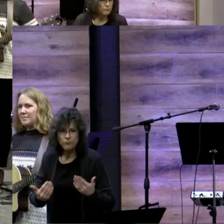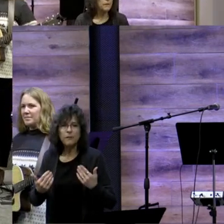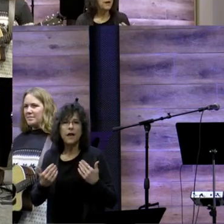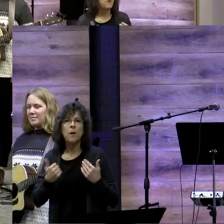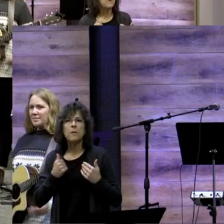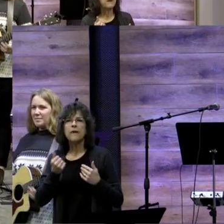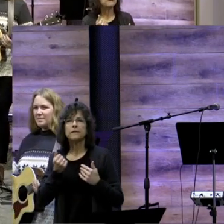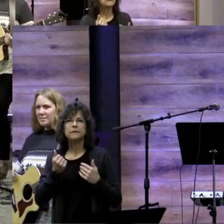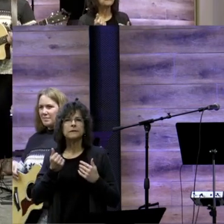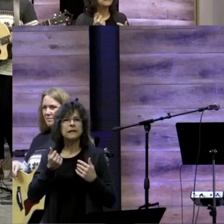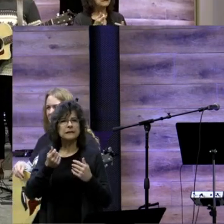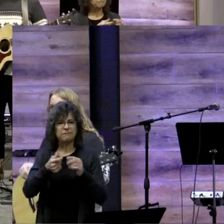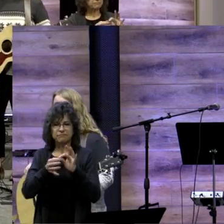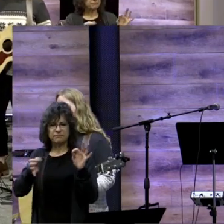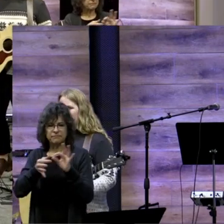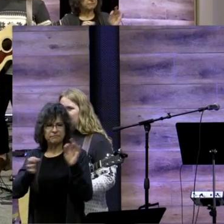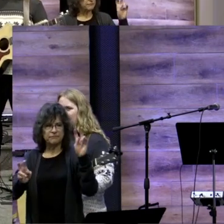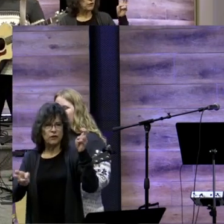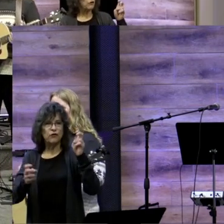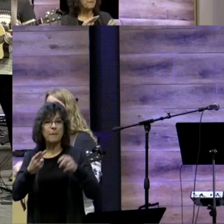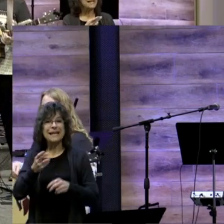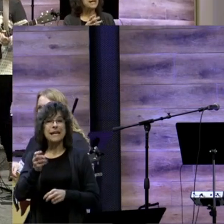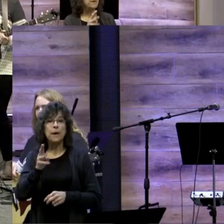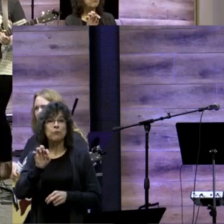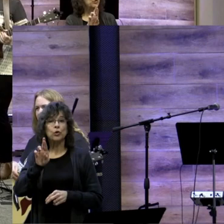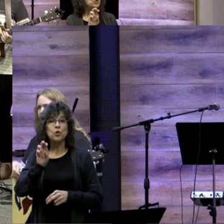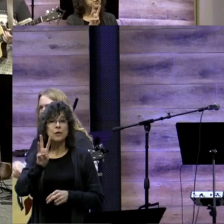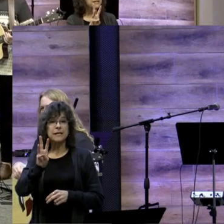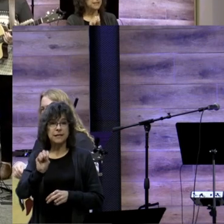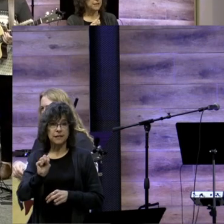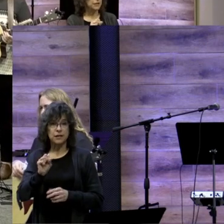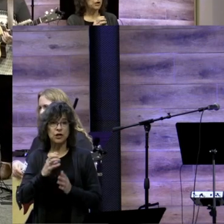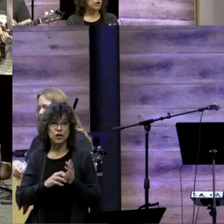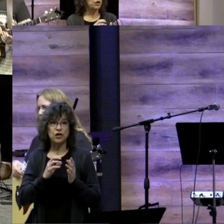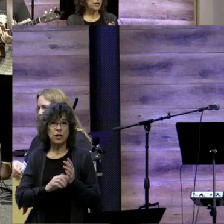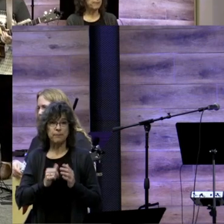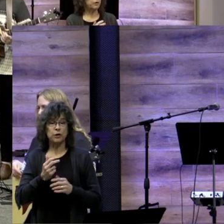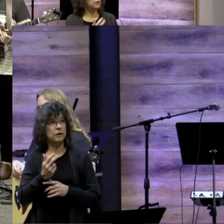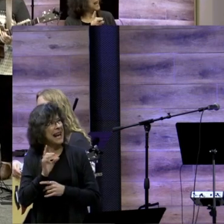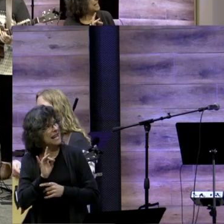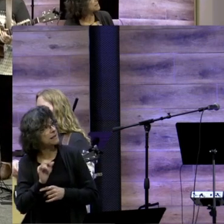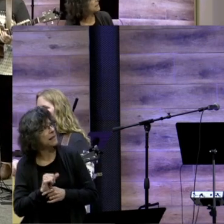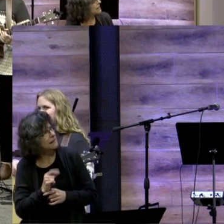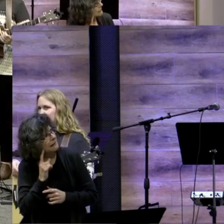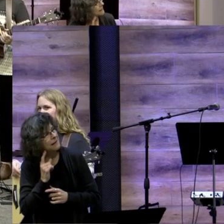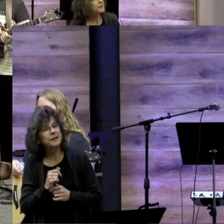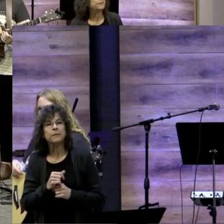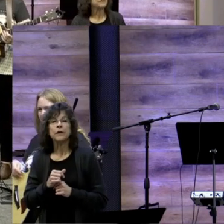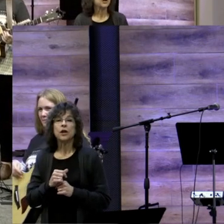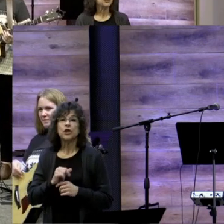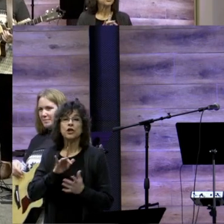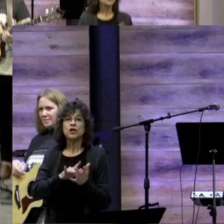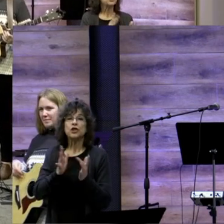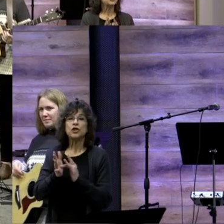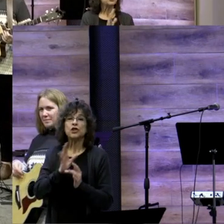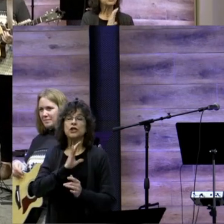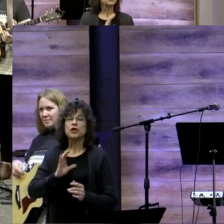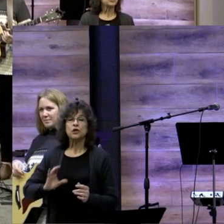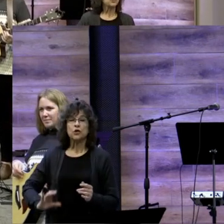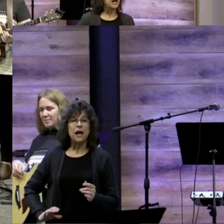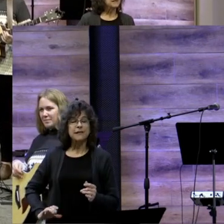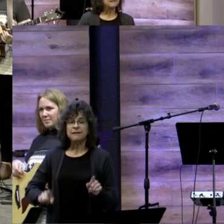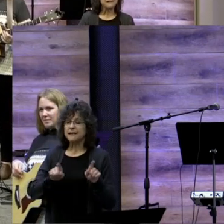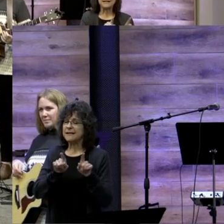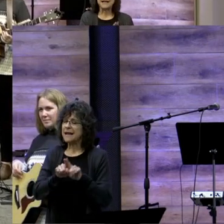from Hebrews chapter 13, verses 8 and 15. Jesus Christ is the same yesterday, today, and